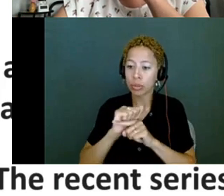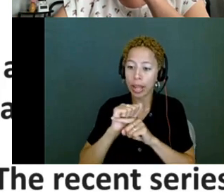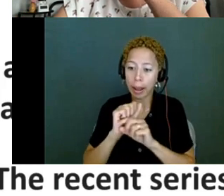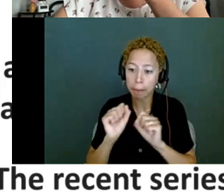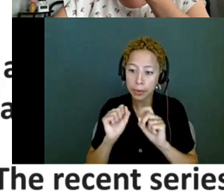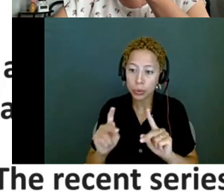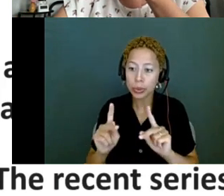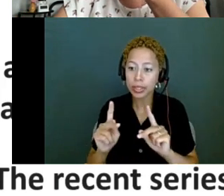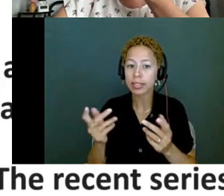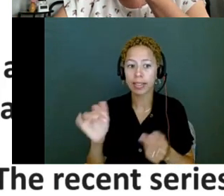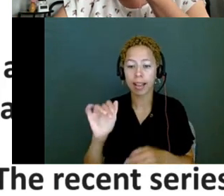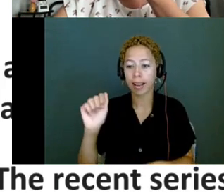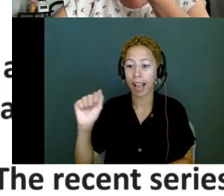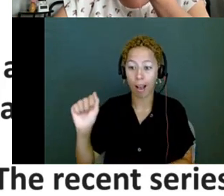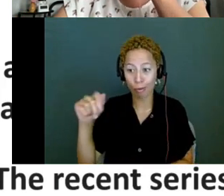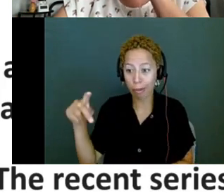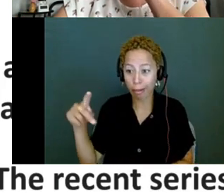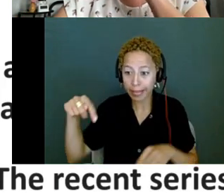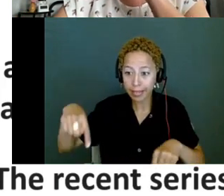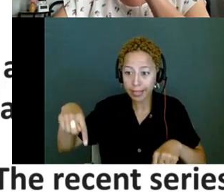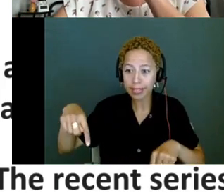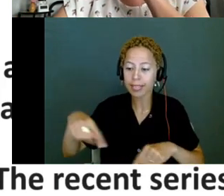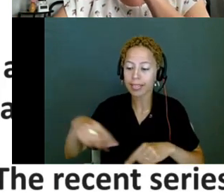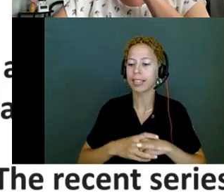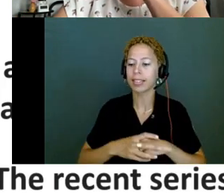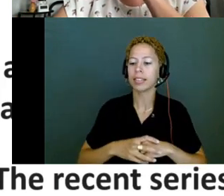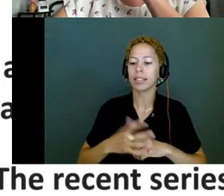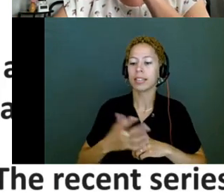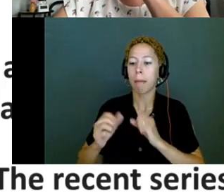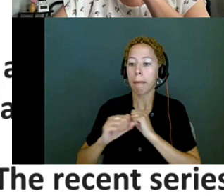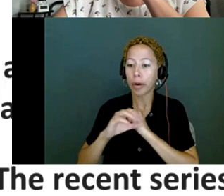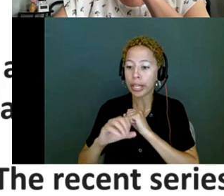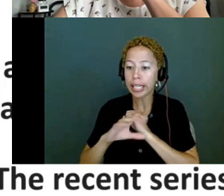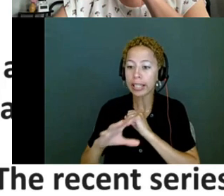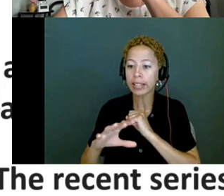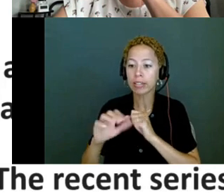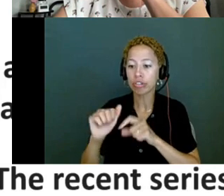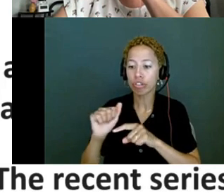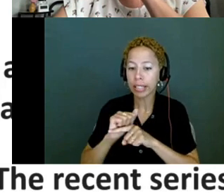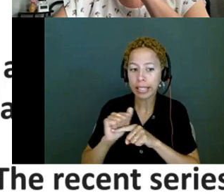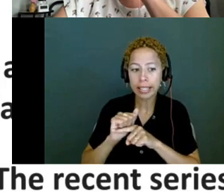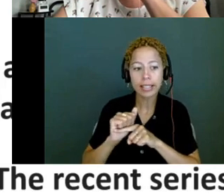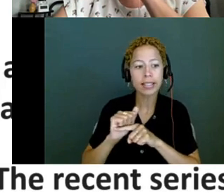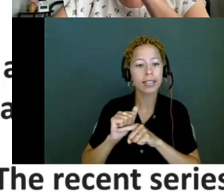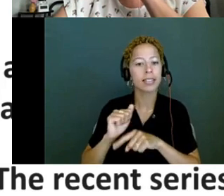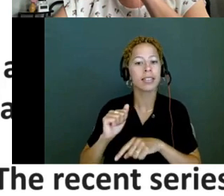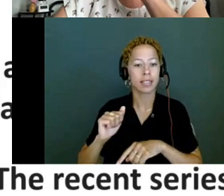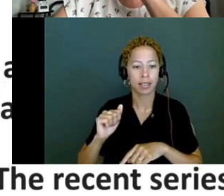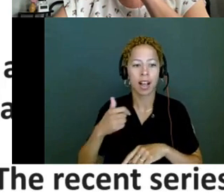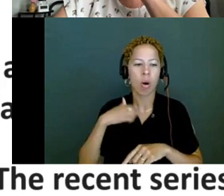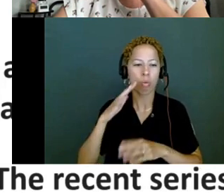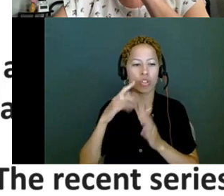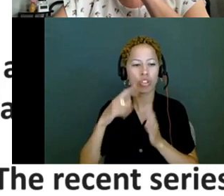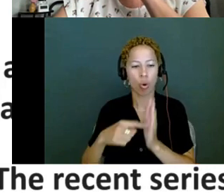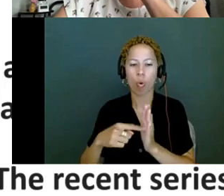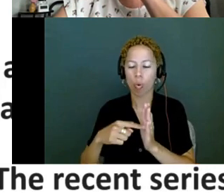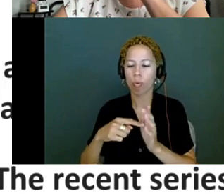like Alpha Plus, marketing training, Carrie Wakeford. I'll show you one briefly that I found